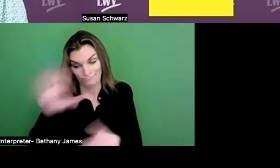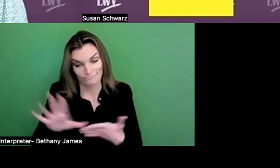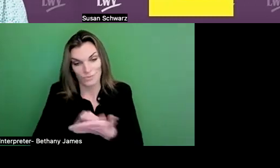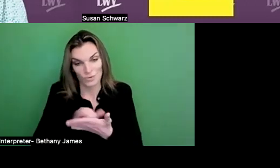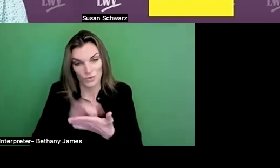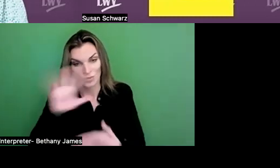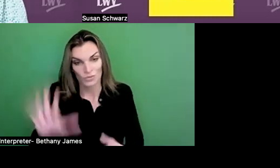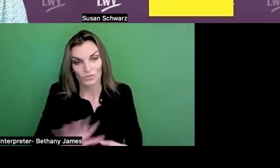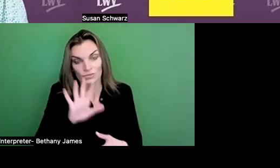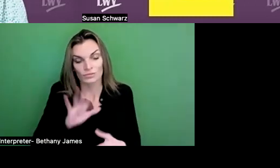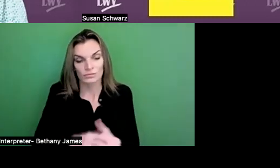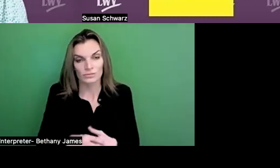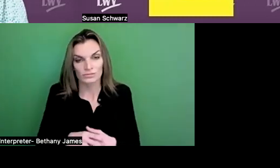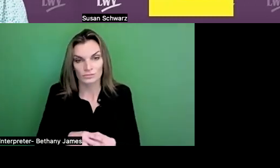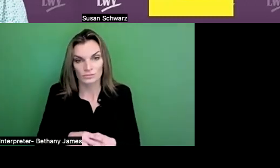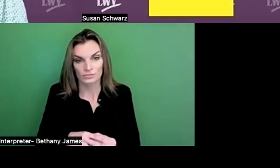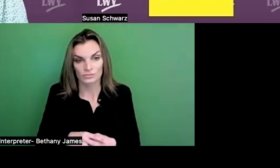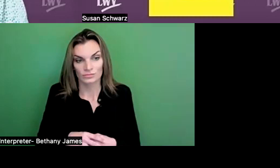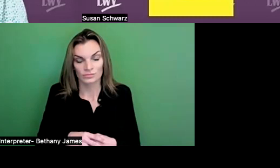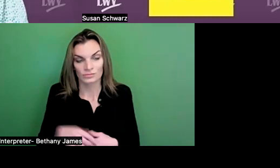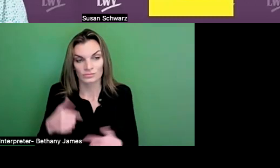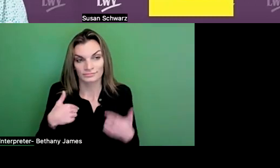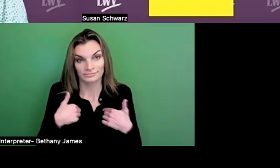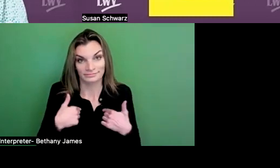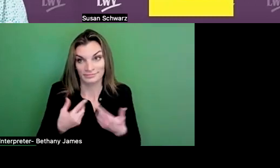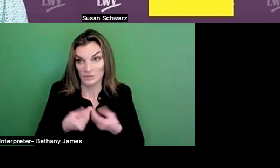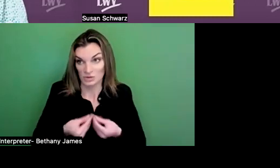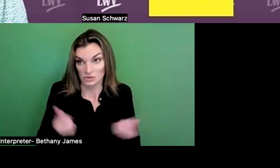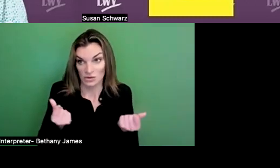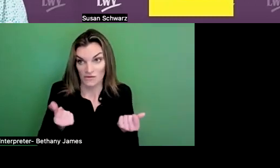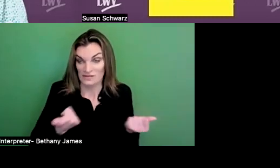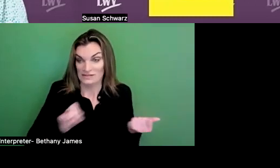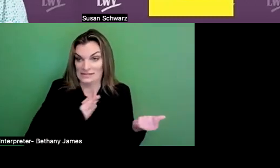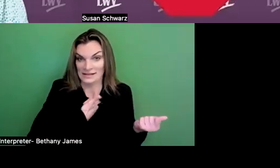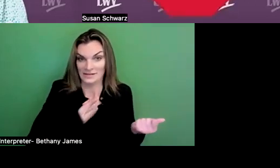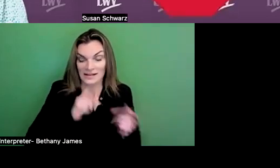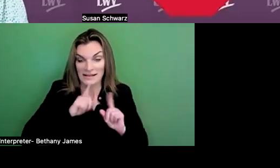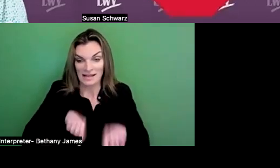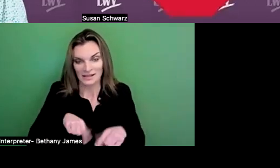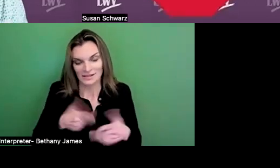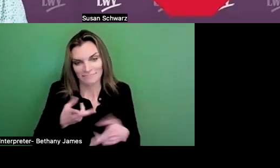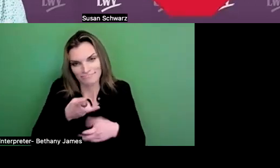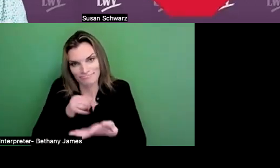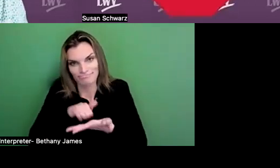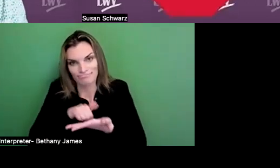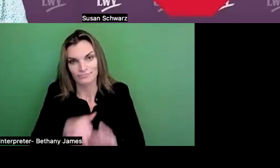and it's one that I don't think I'm going to solve or be able to answer right here. Thank you.